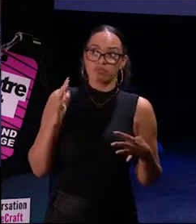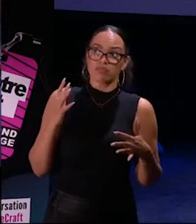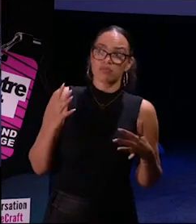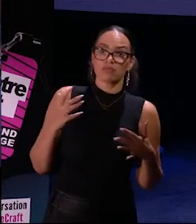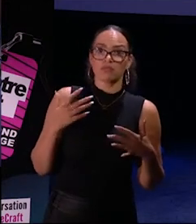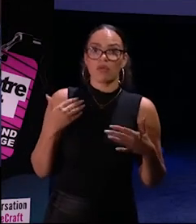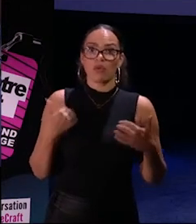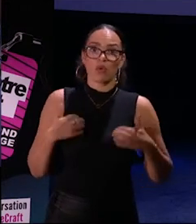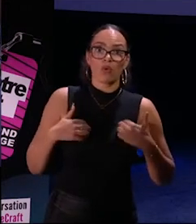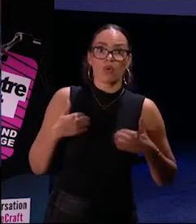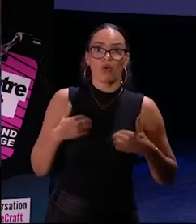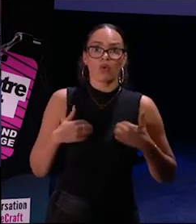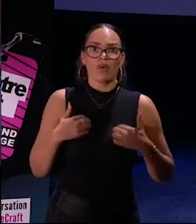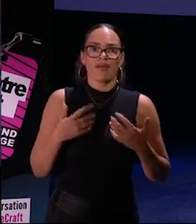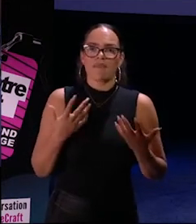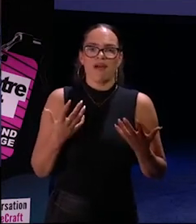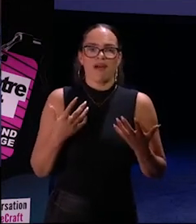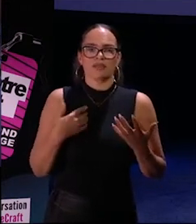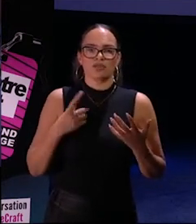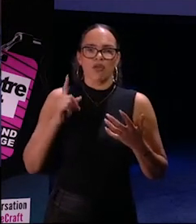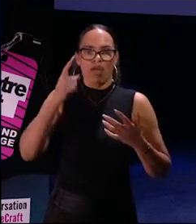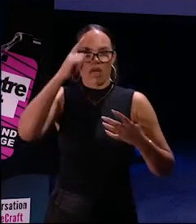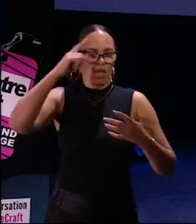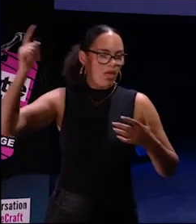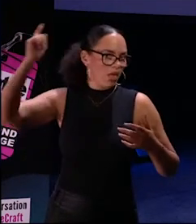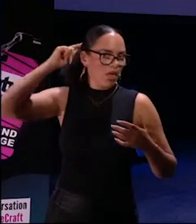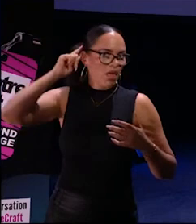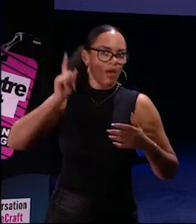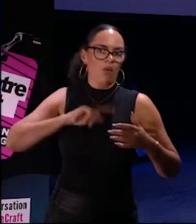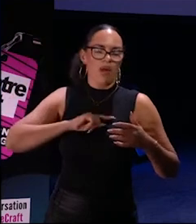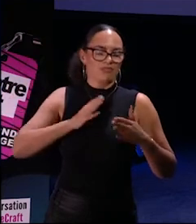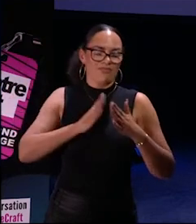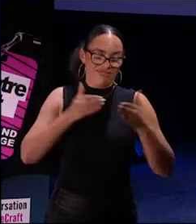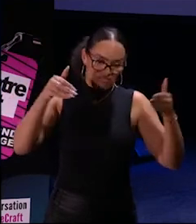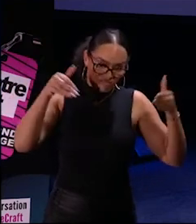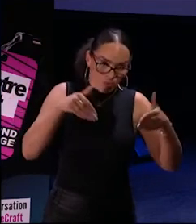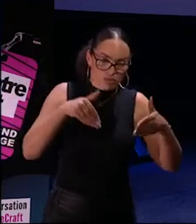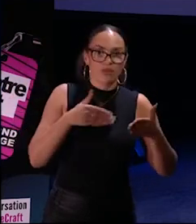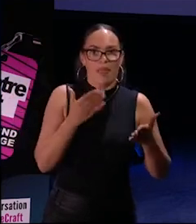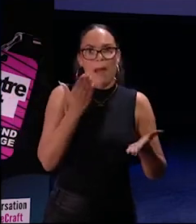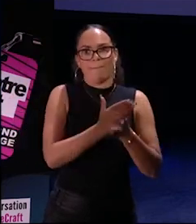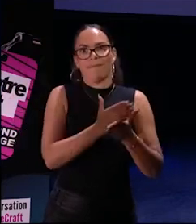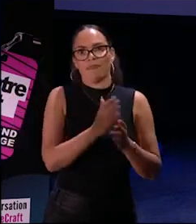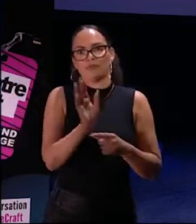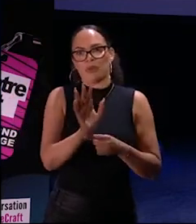on anyone's mind when you're trying to put a show together is to try and build a space for